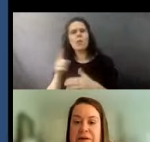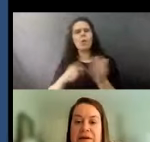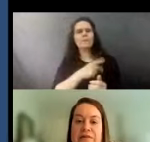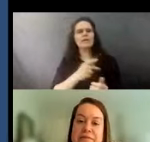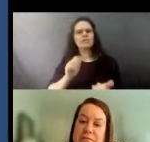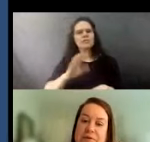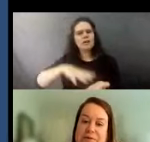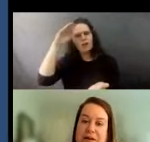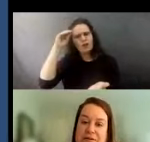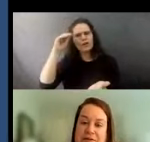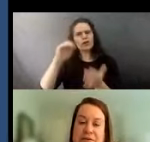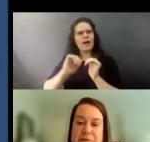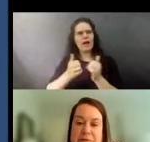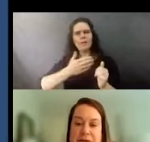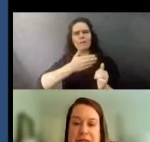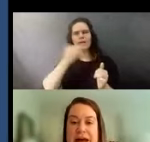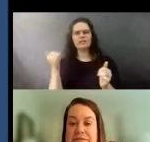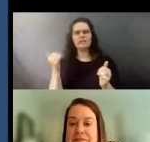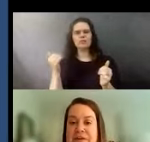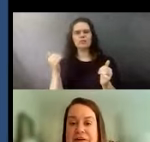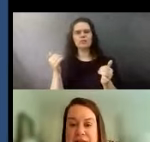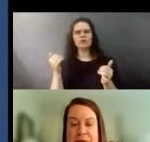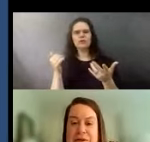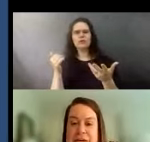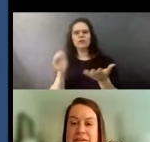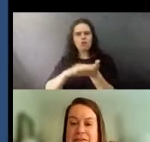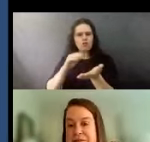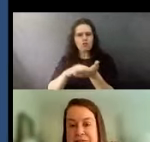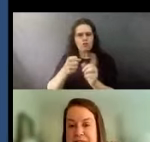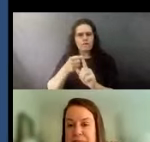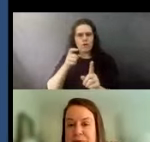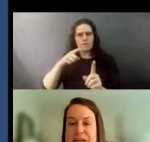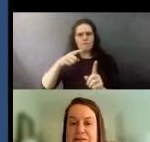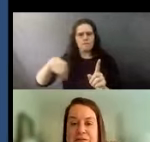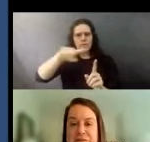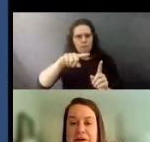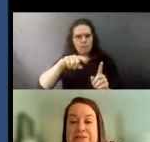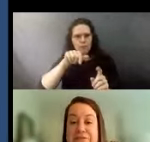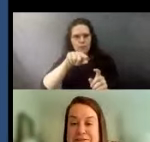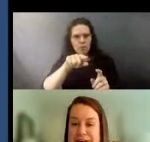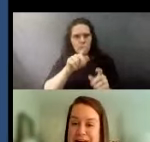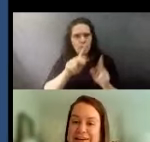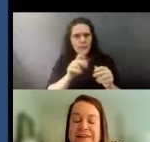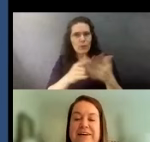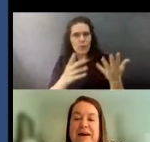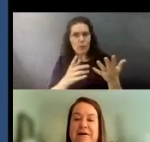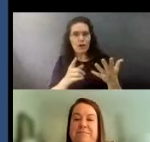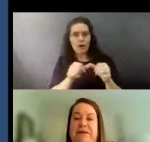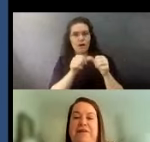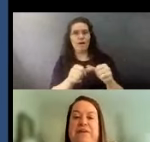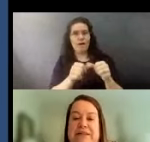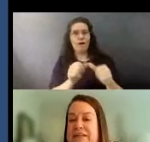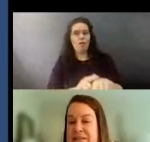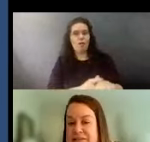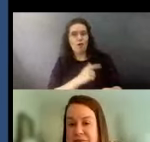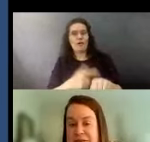now from those other communities that have this long experience, as you both said, sort of long and frustrating. But